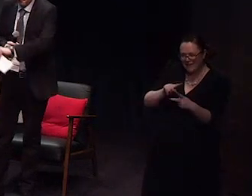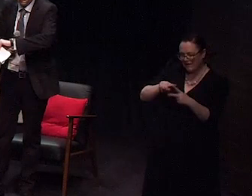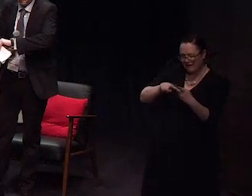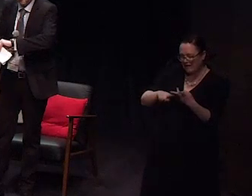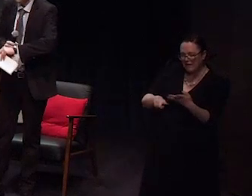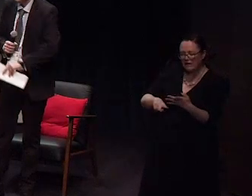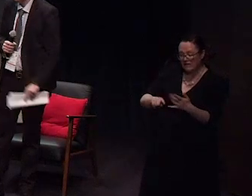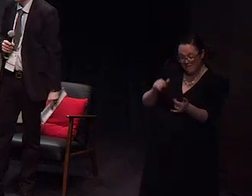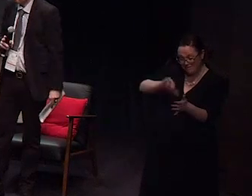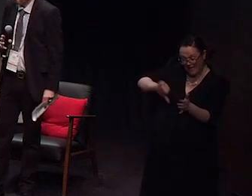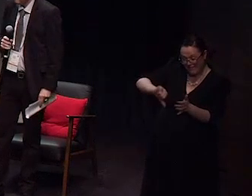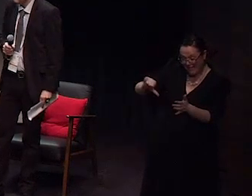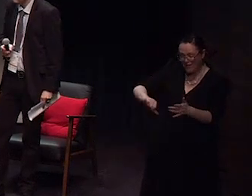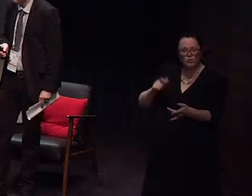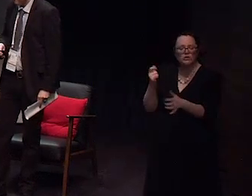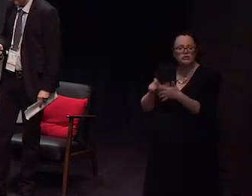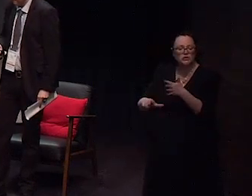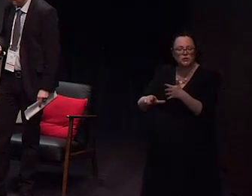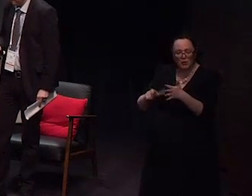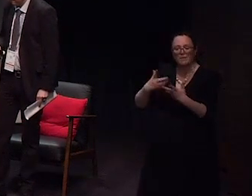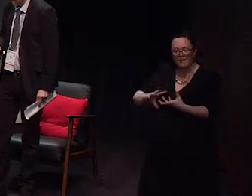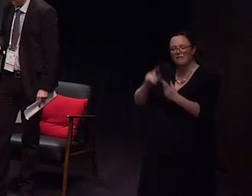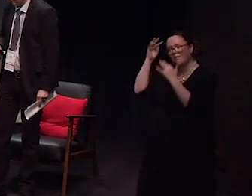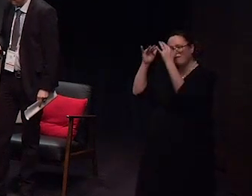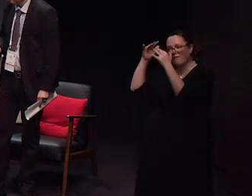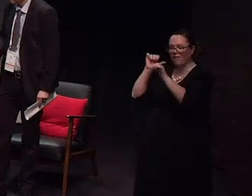out of time, so I need